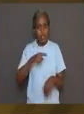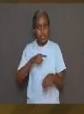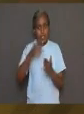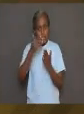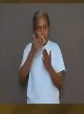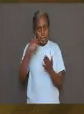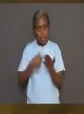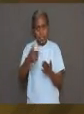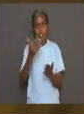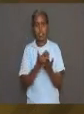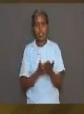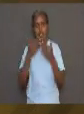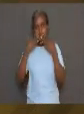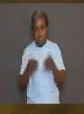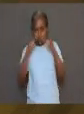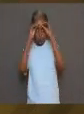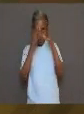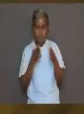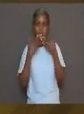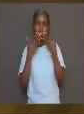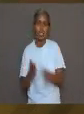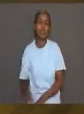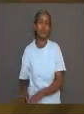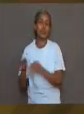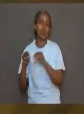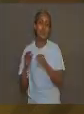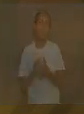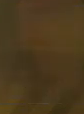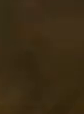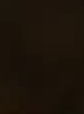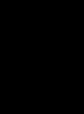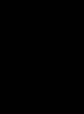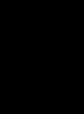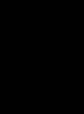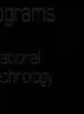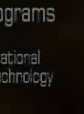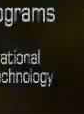Until the next lesson, thank you, teacher. Thank you, students.